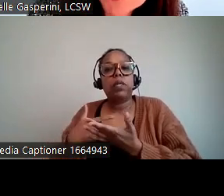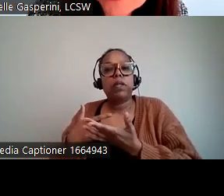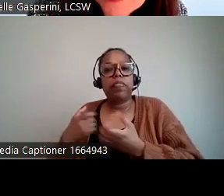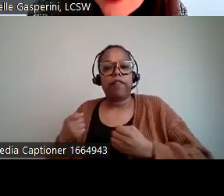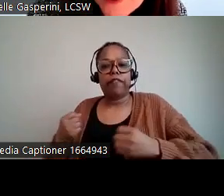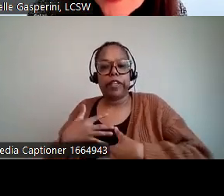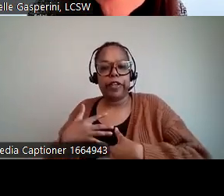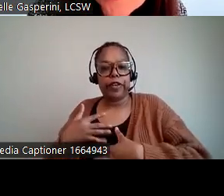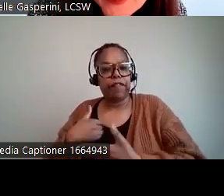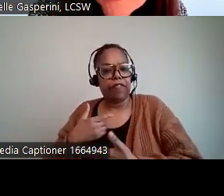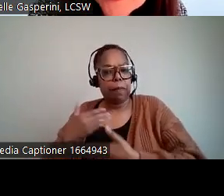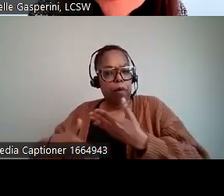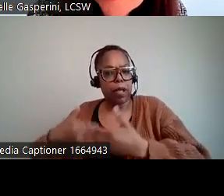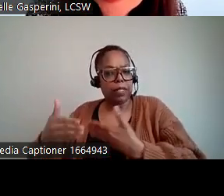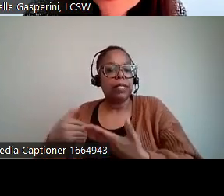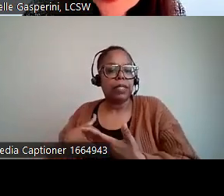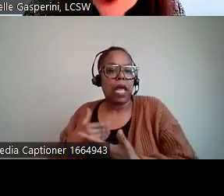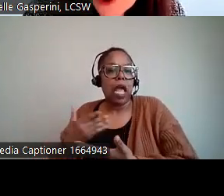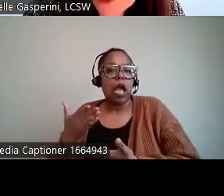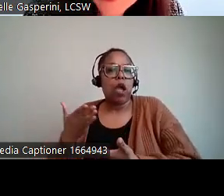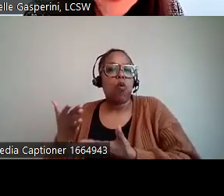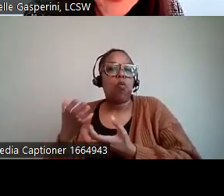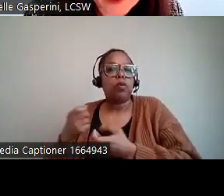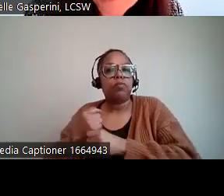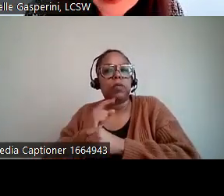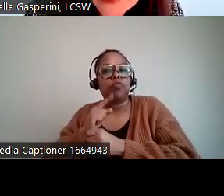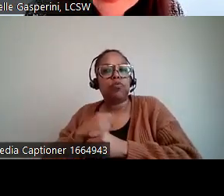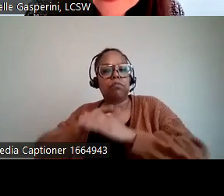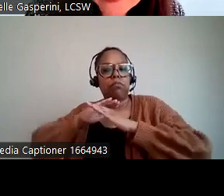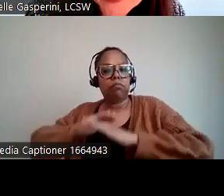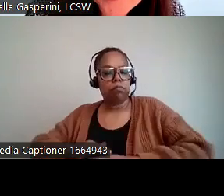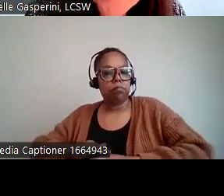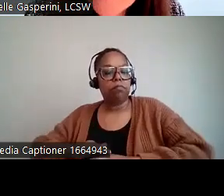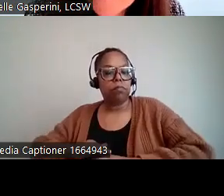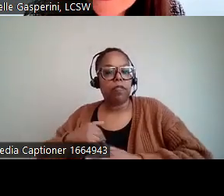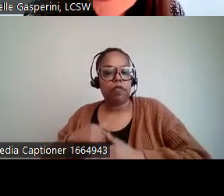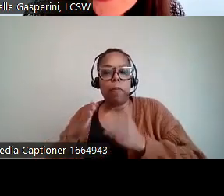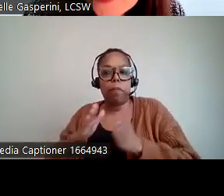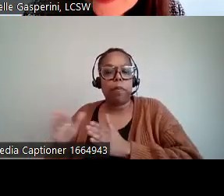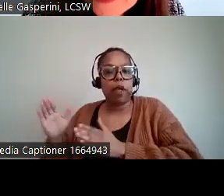make sure that they're prepared for the call, and